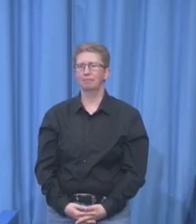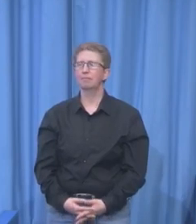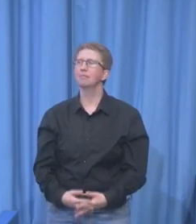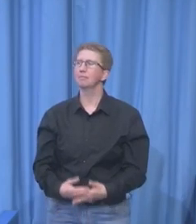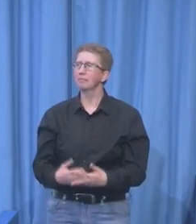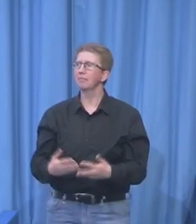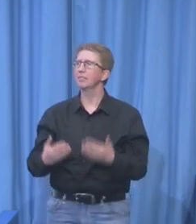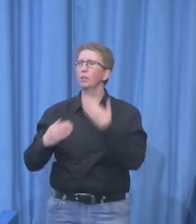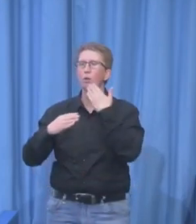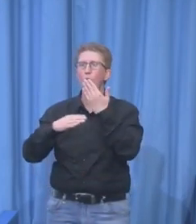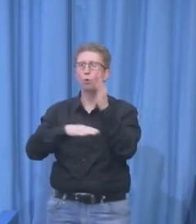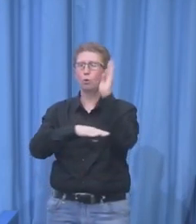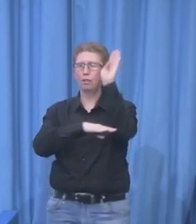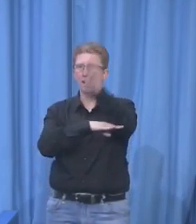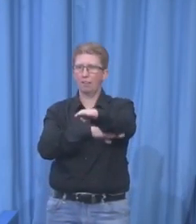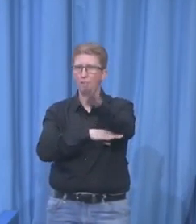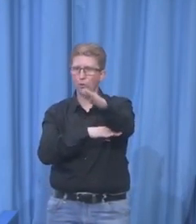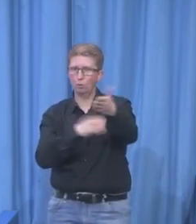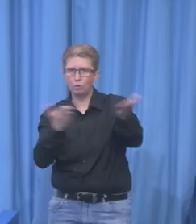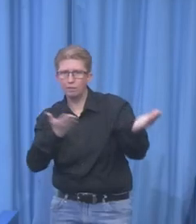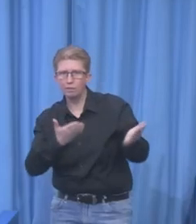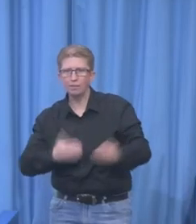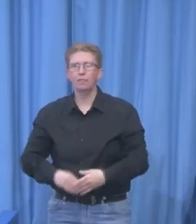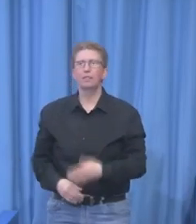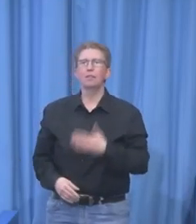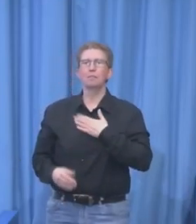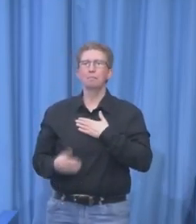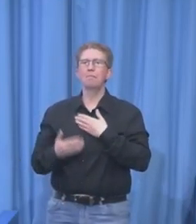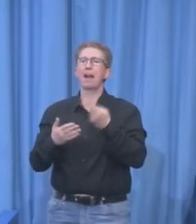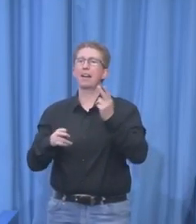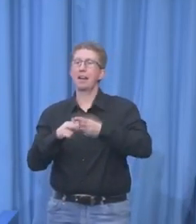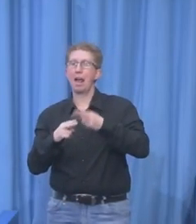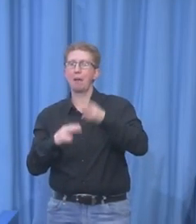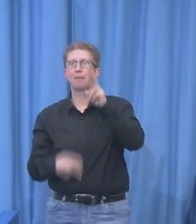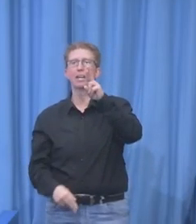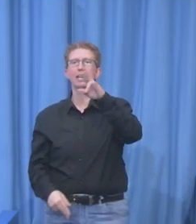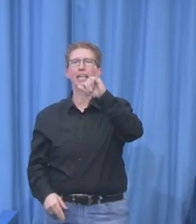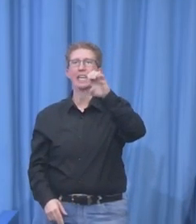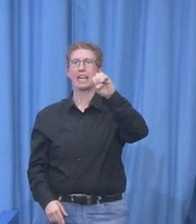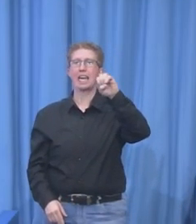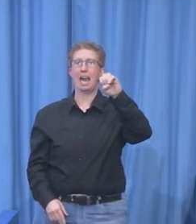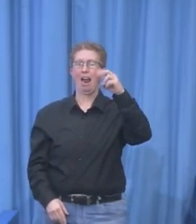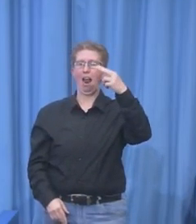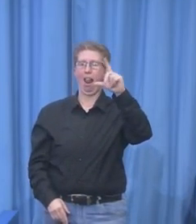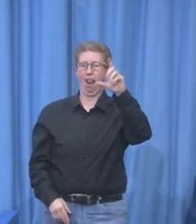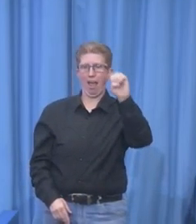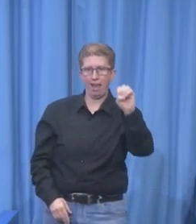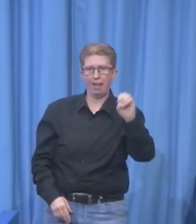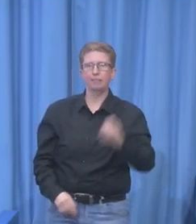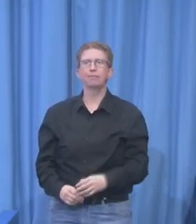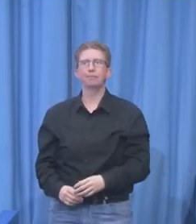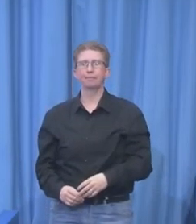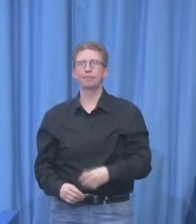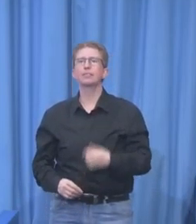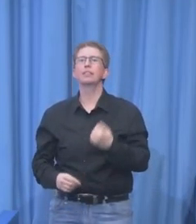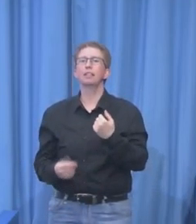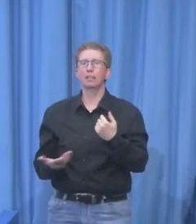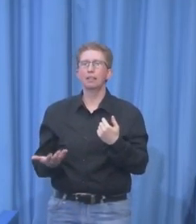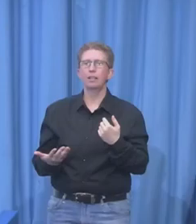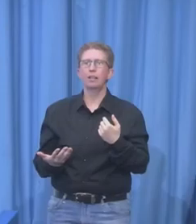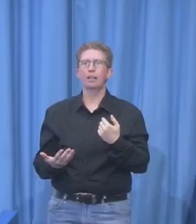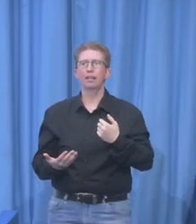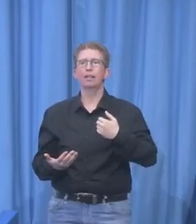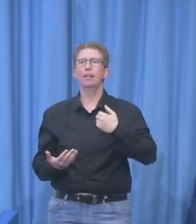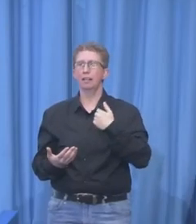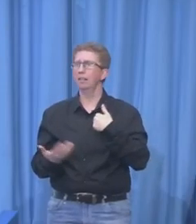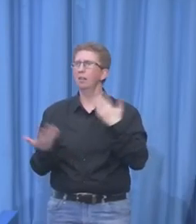My name's Erin Riley, and I'm from Cincinnati, Ohio. I actually work at Cincinnati Children's Hospital. And I